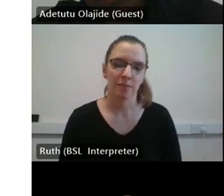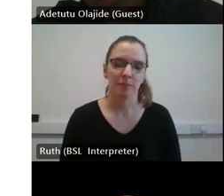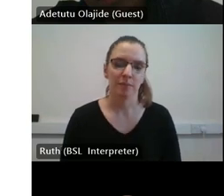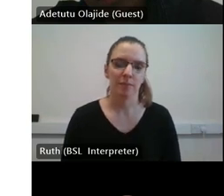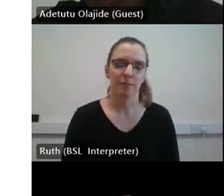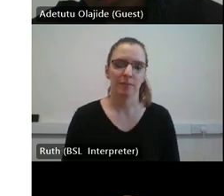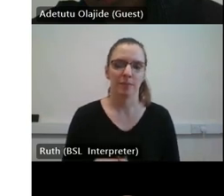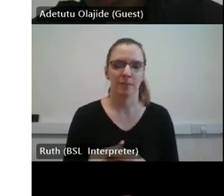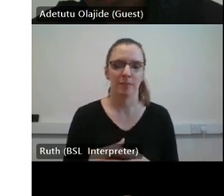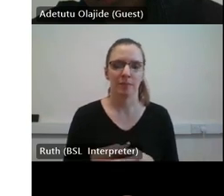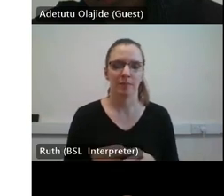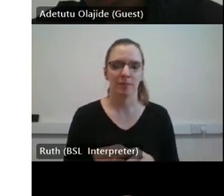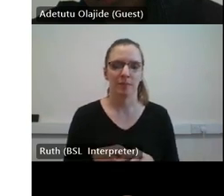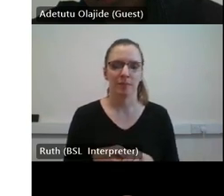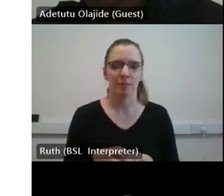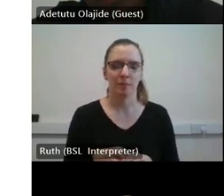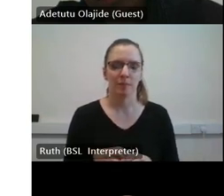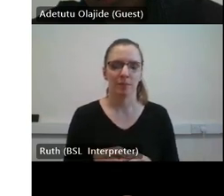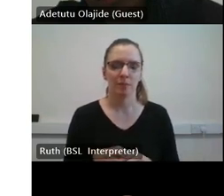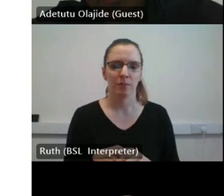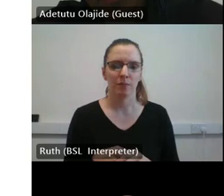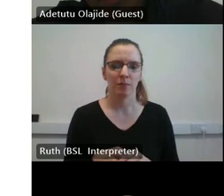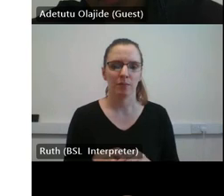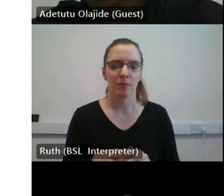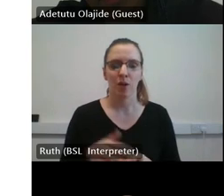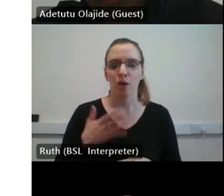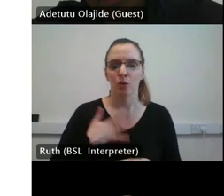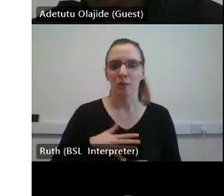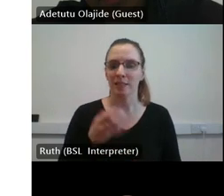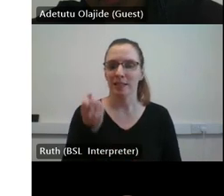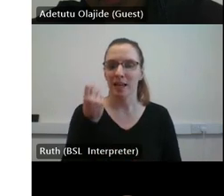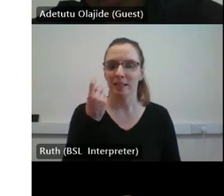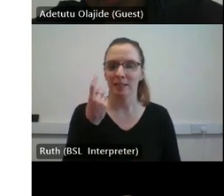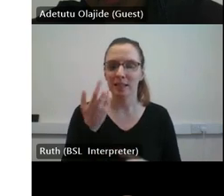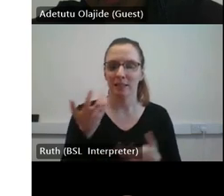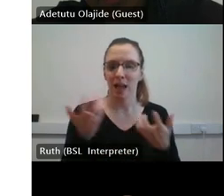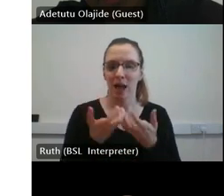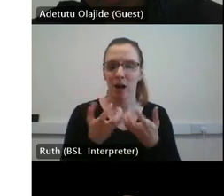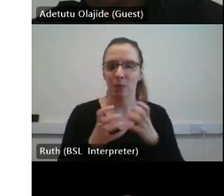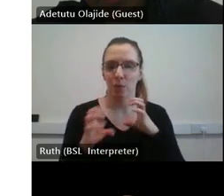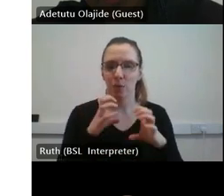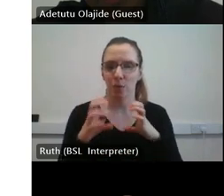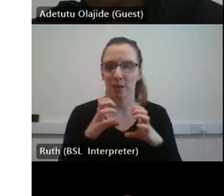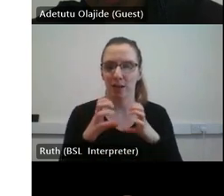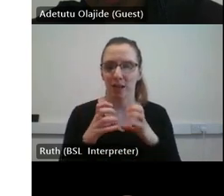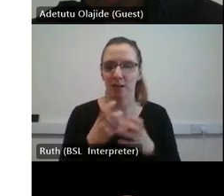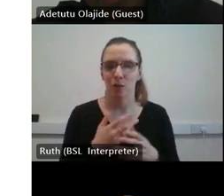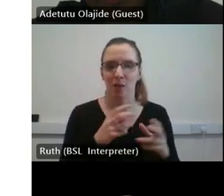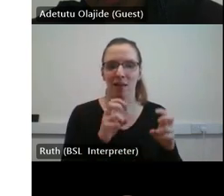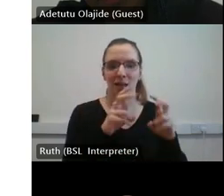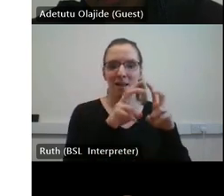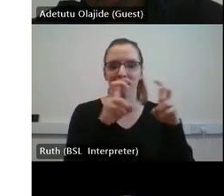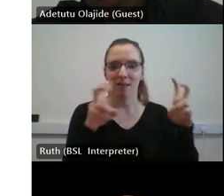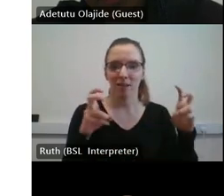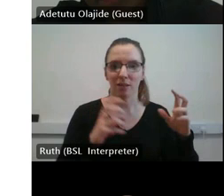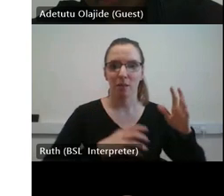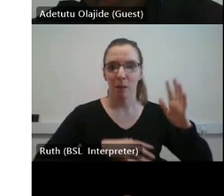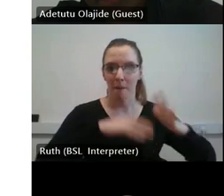Yeah. Okay. So is that around about that we need to understand? So for instance, a castle was deliberately